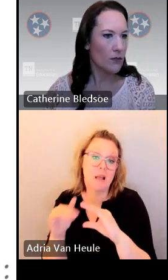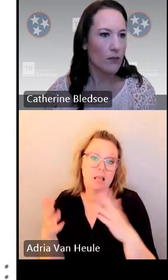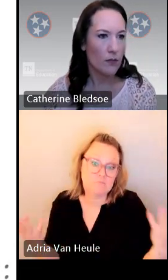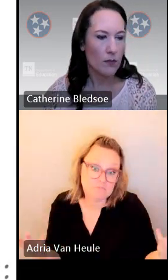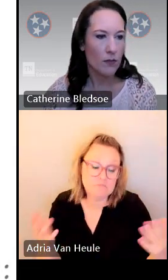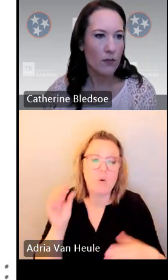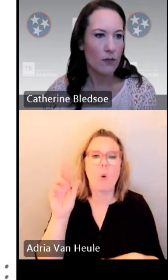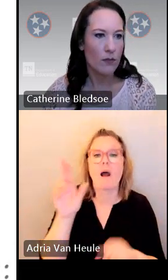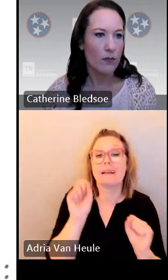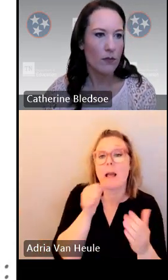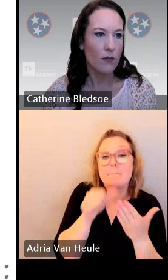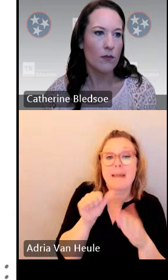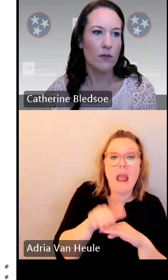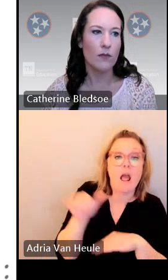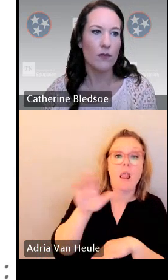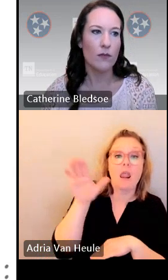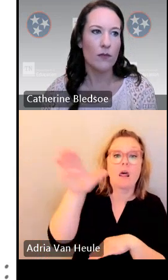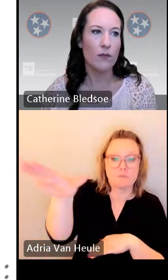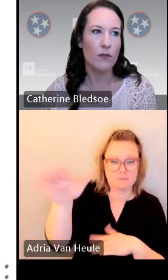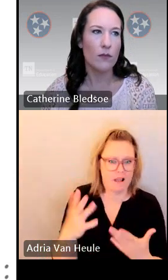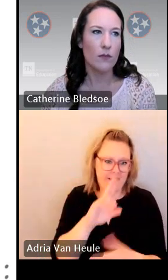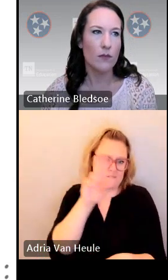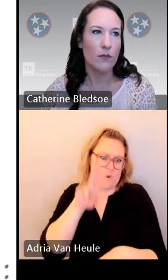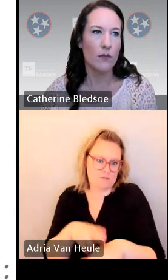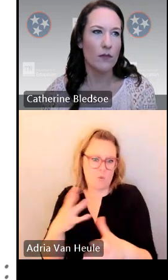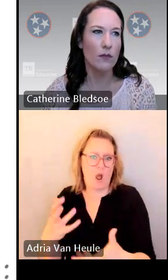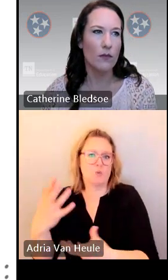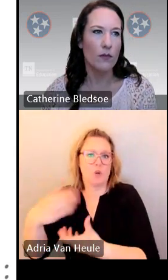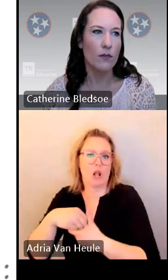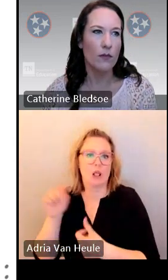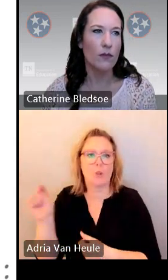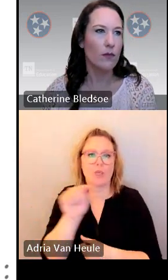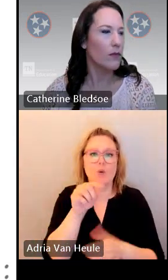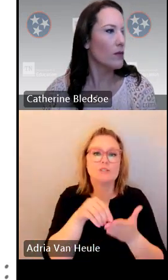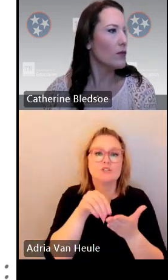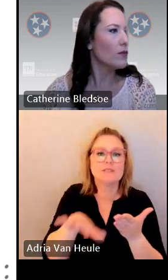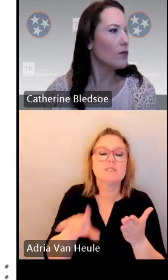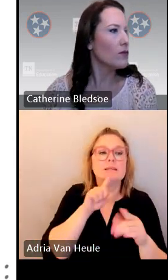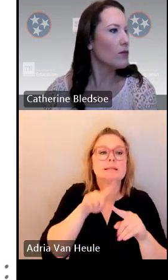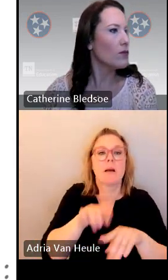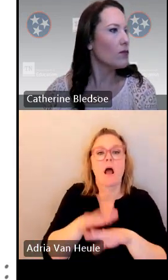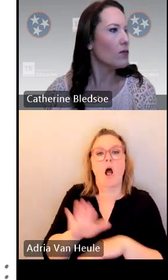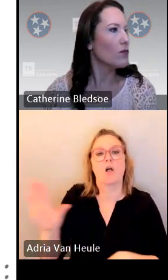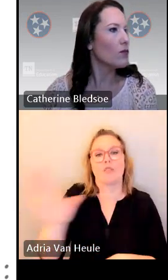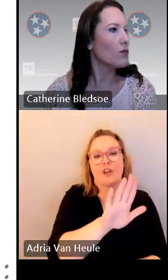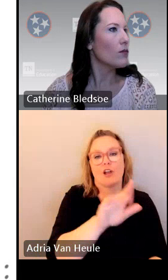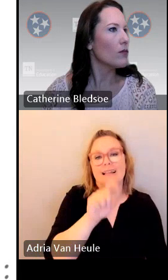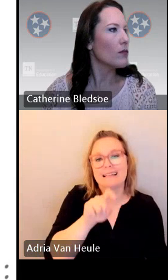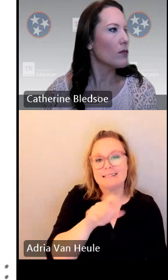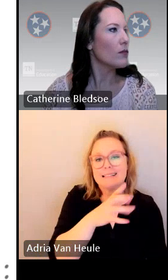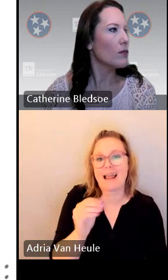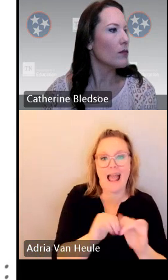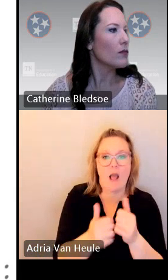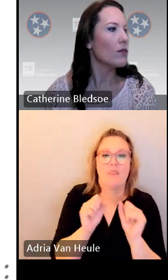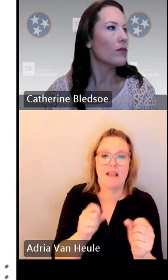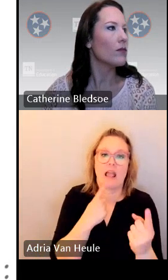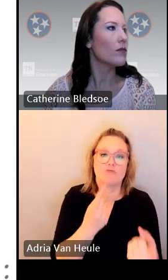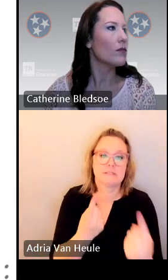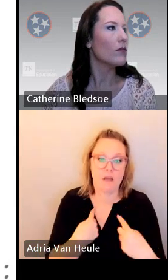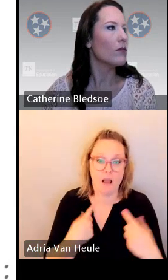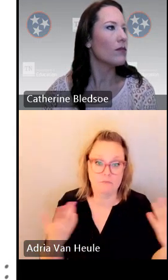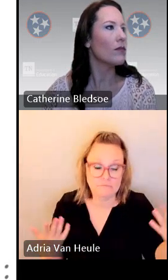option. So we still want to include those students, of course. It just depends on the student's needs. But in the same way as our students, if this is a